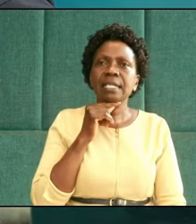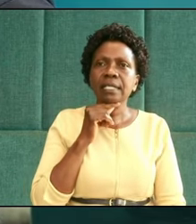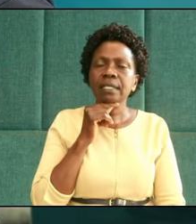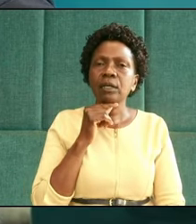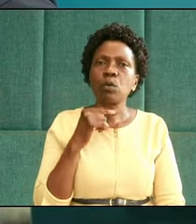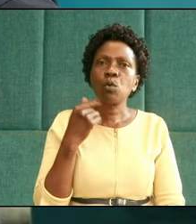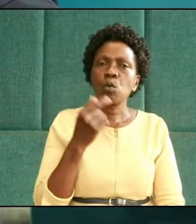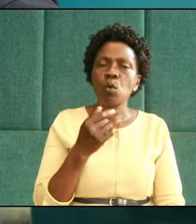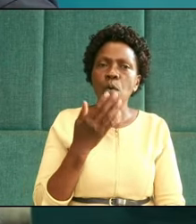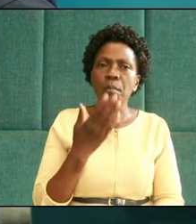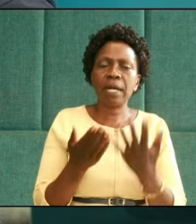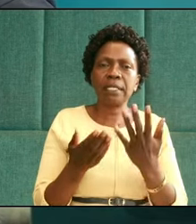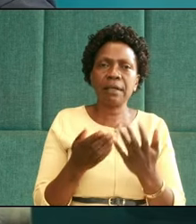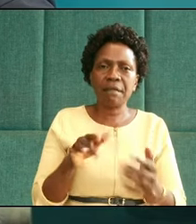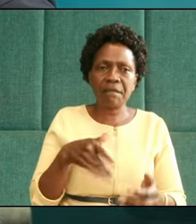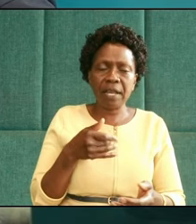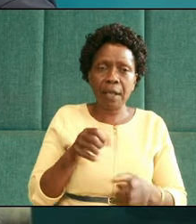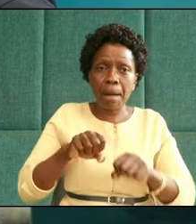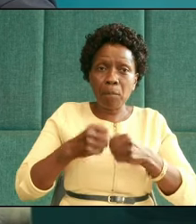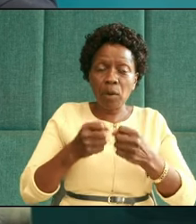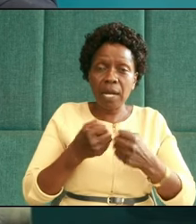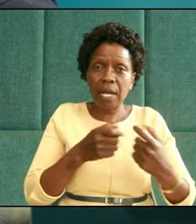somebody who may be feeling broken at heart.